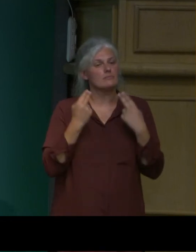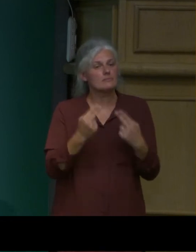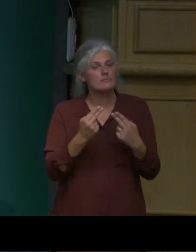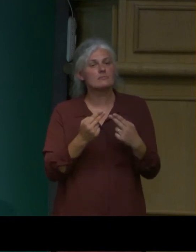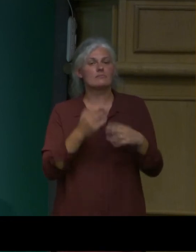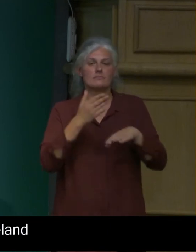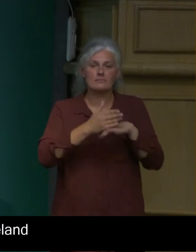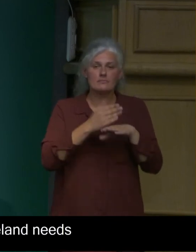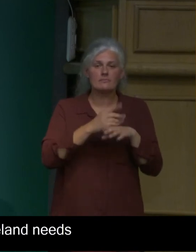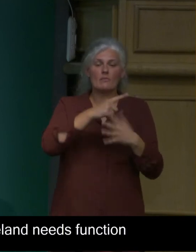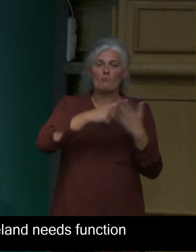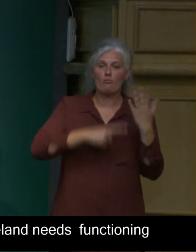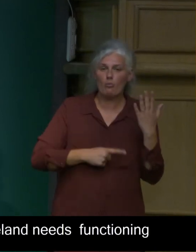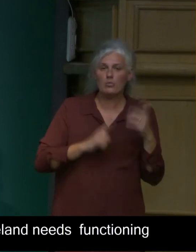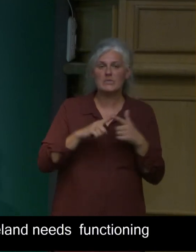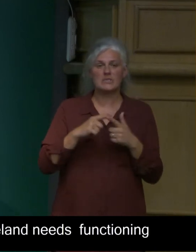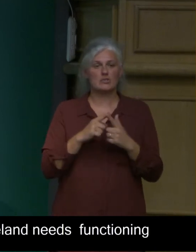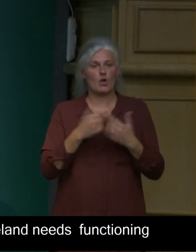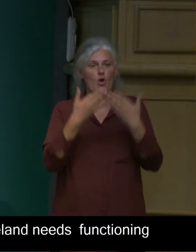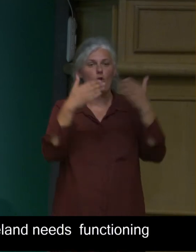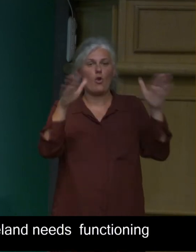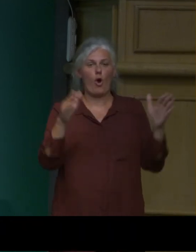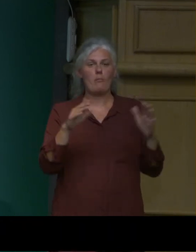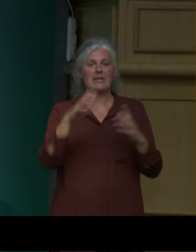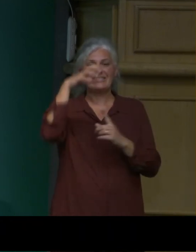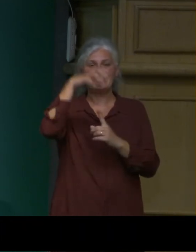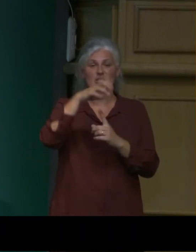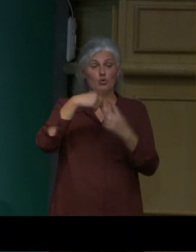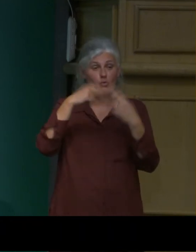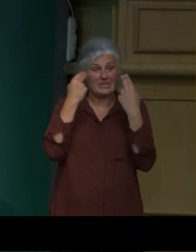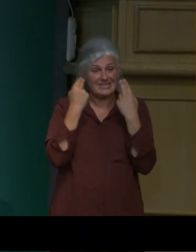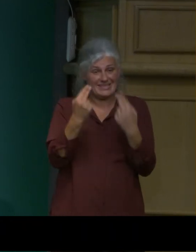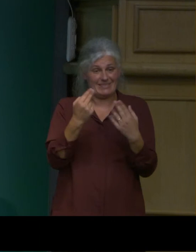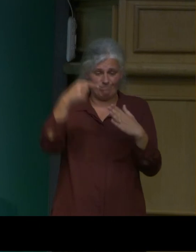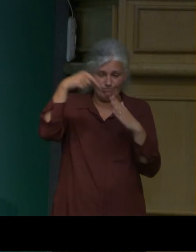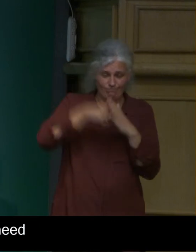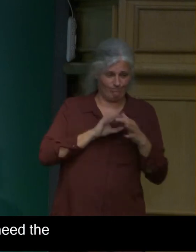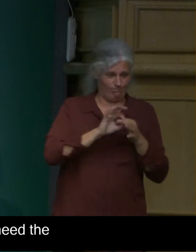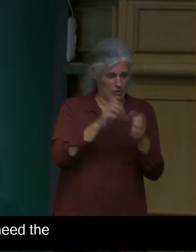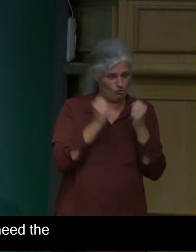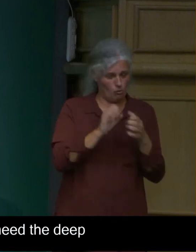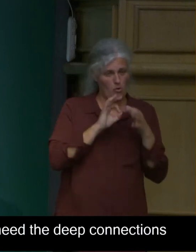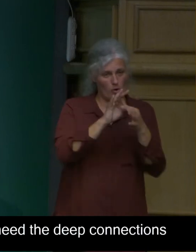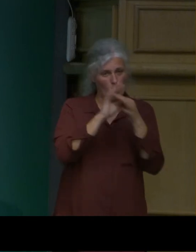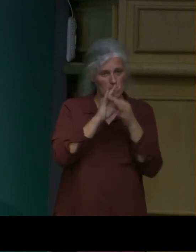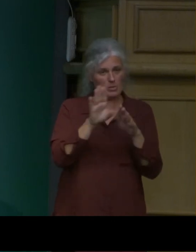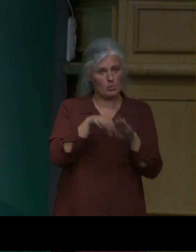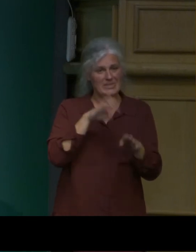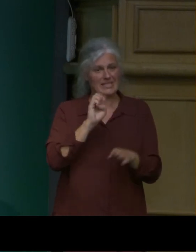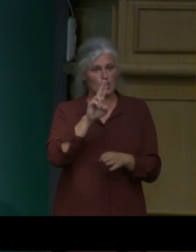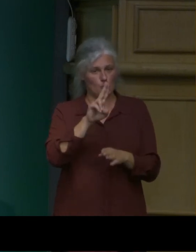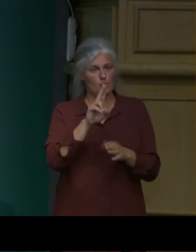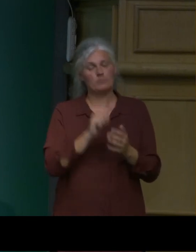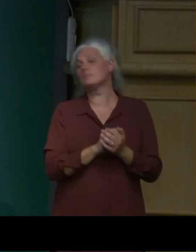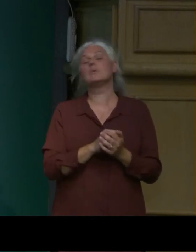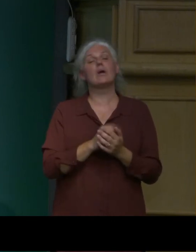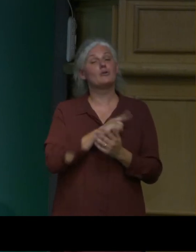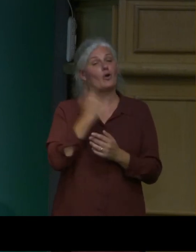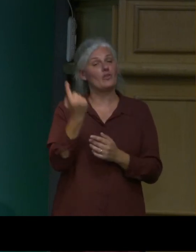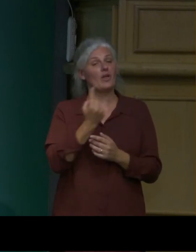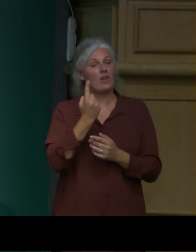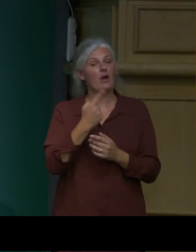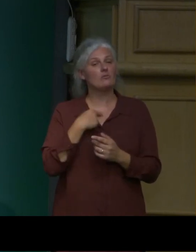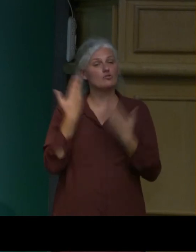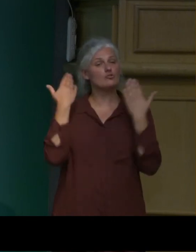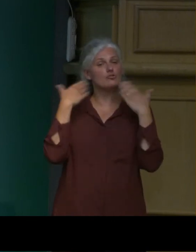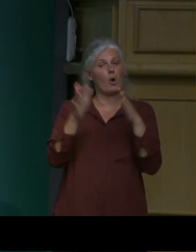multilateral Global institutions we also need to deep connections with our partners in the European Union and we're not alone in